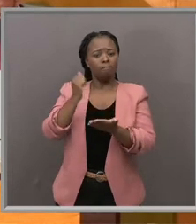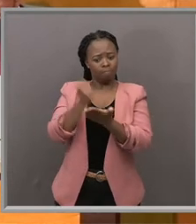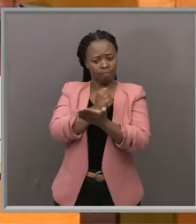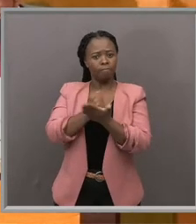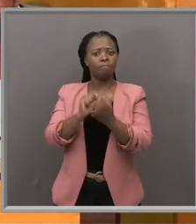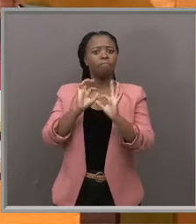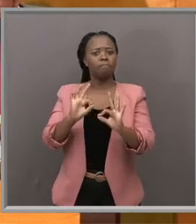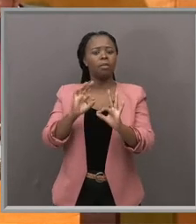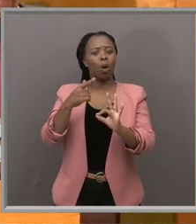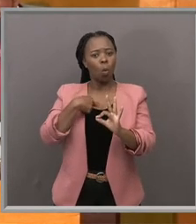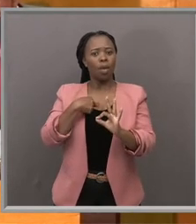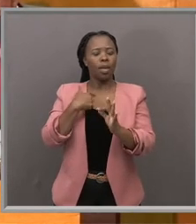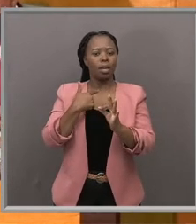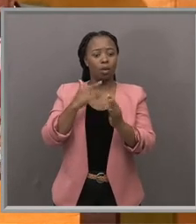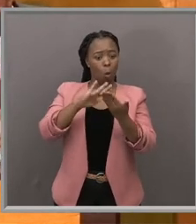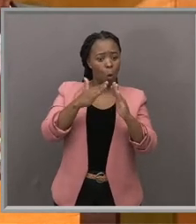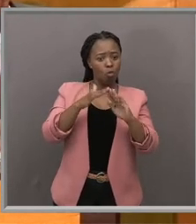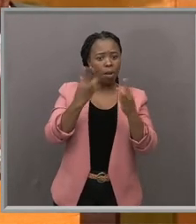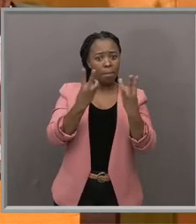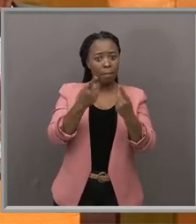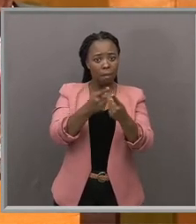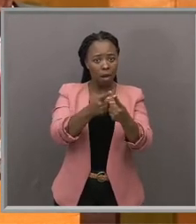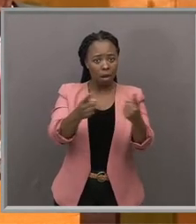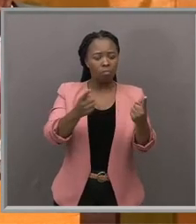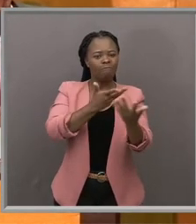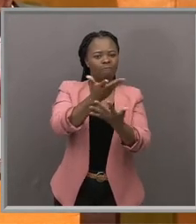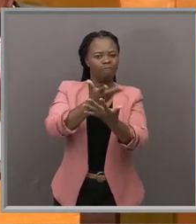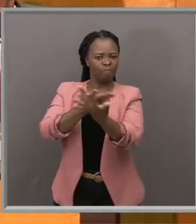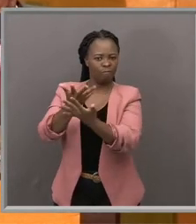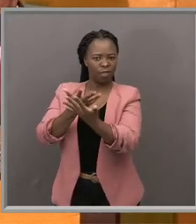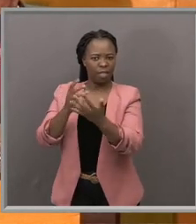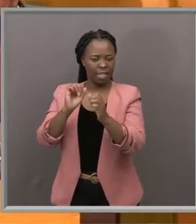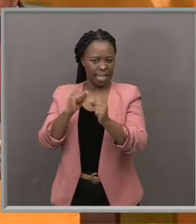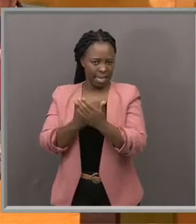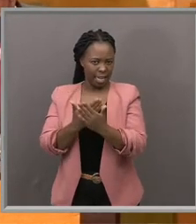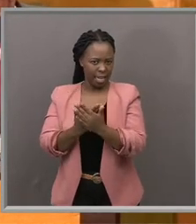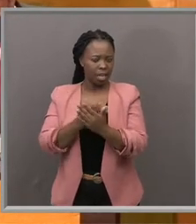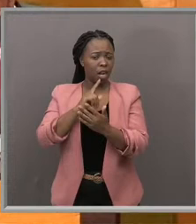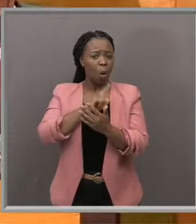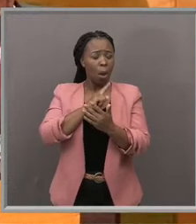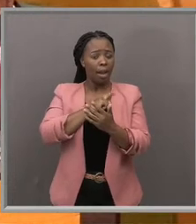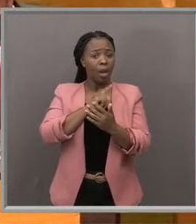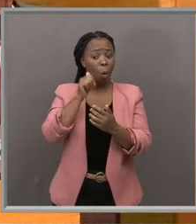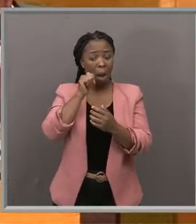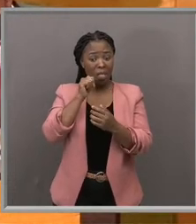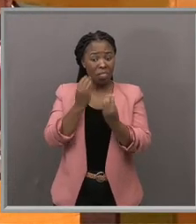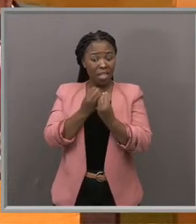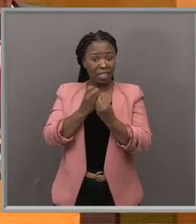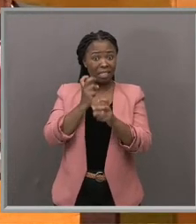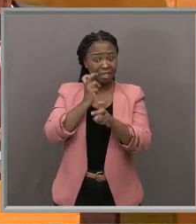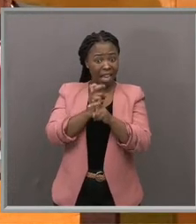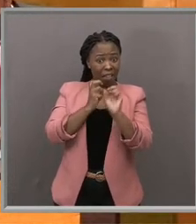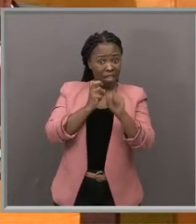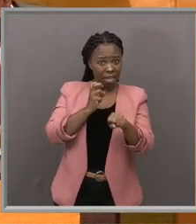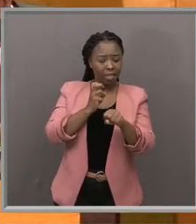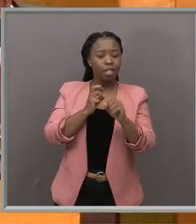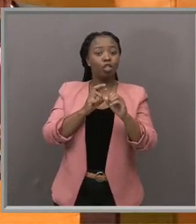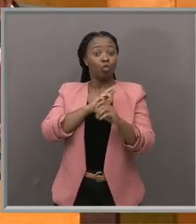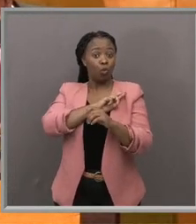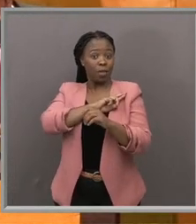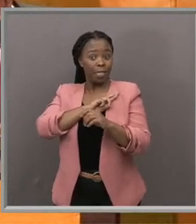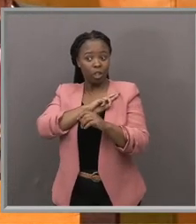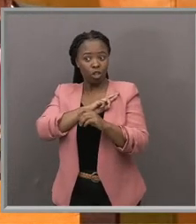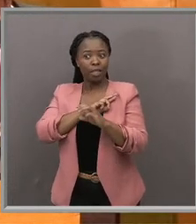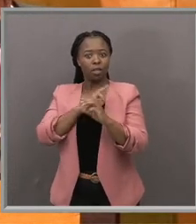talk to people in our communities, because when things are tough, religious leaders in the communities also are a source